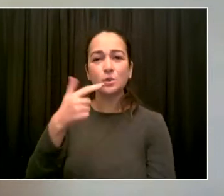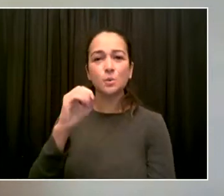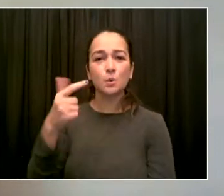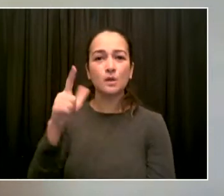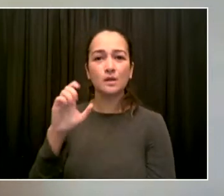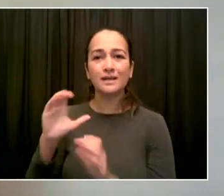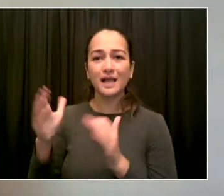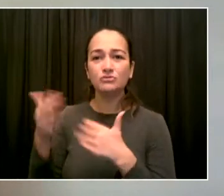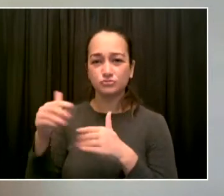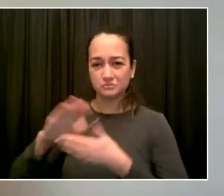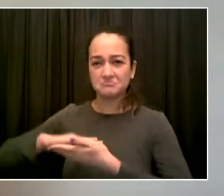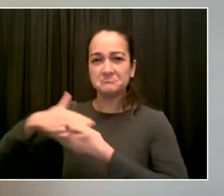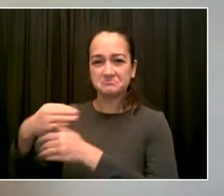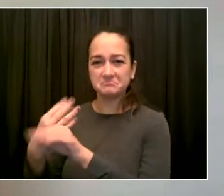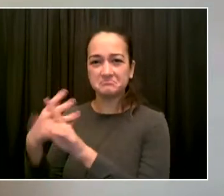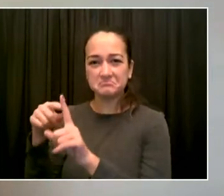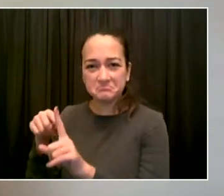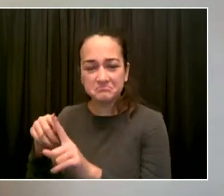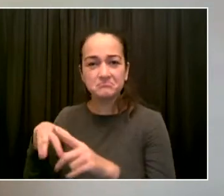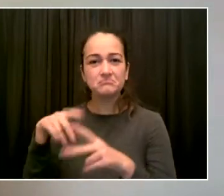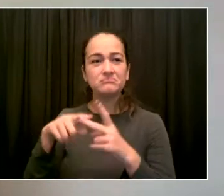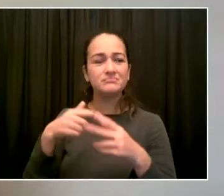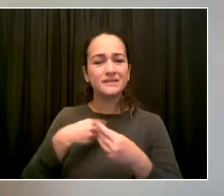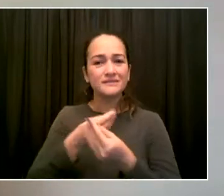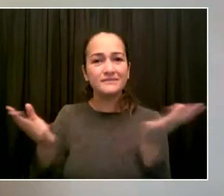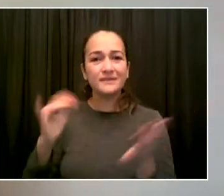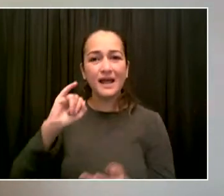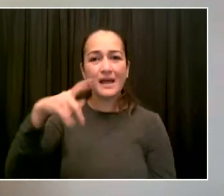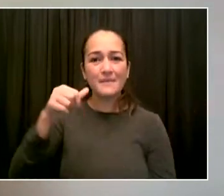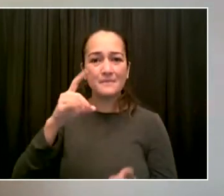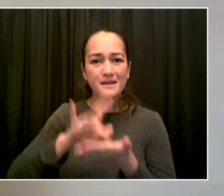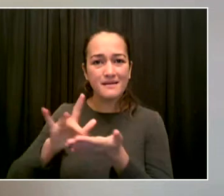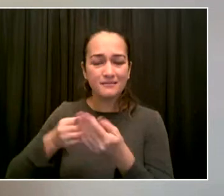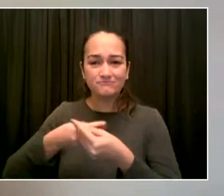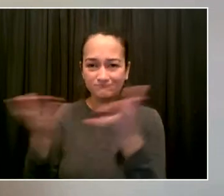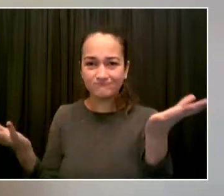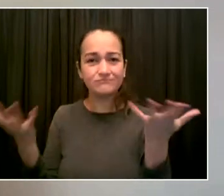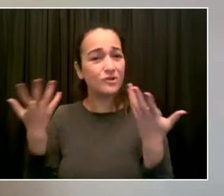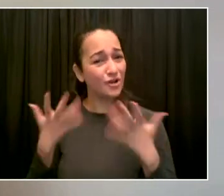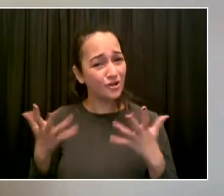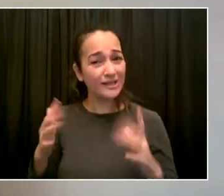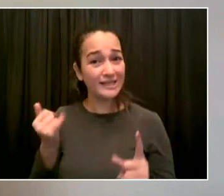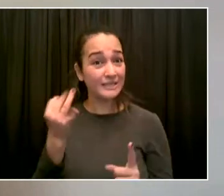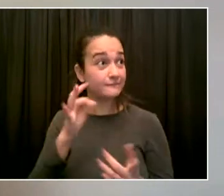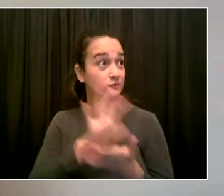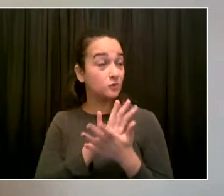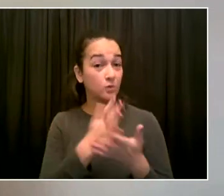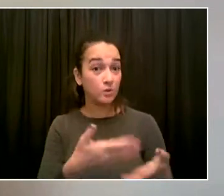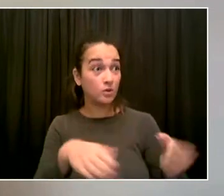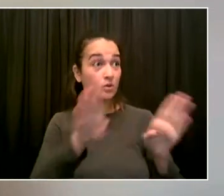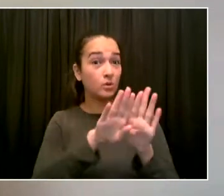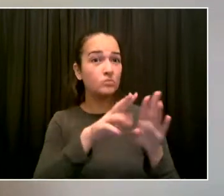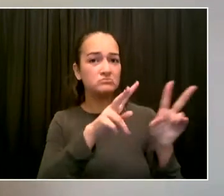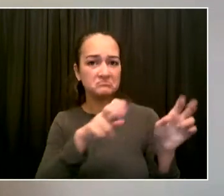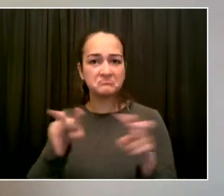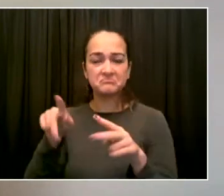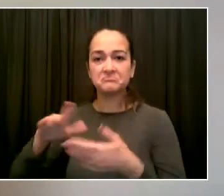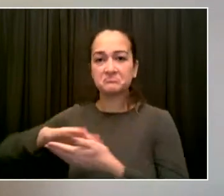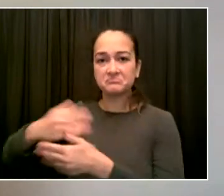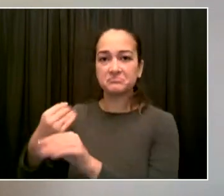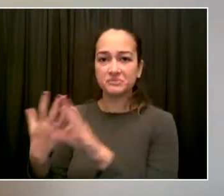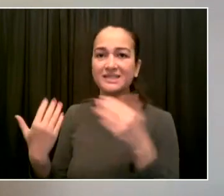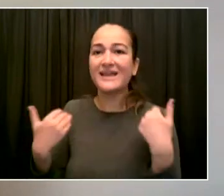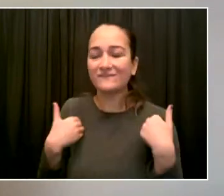were ready to shift. And as the mayor said, you know, and I think, you know, the doctors will agree, what we know is that the best learning